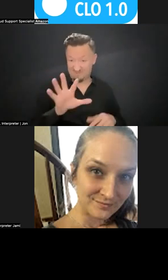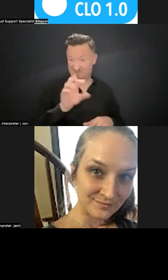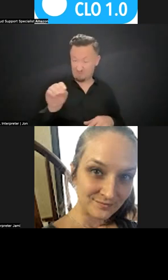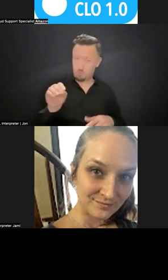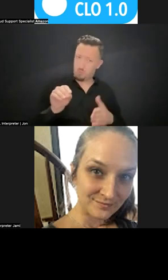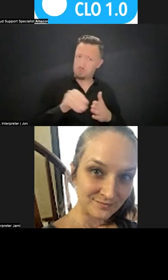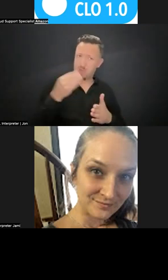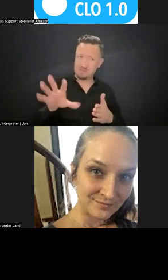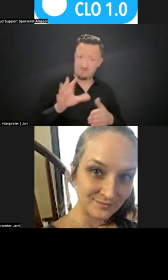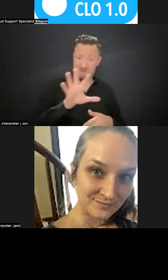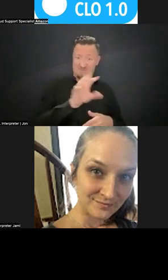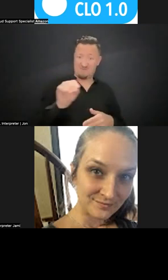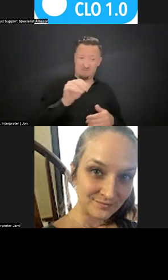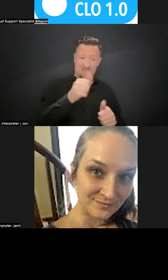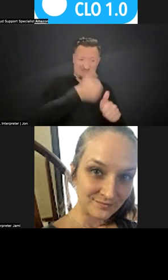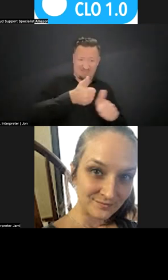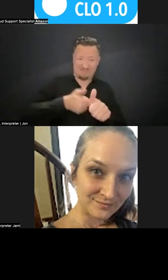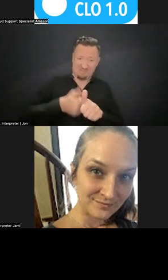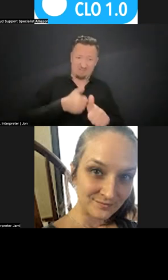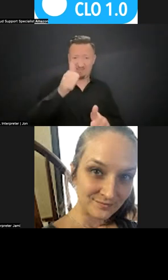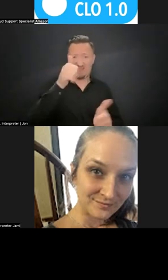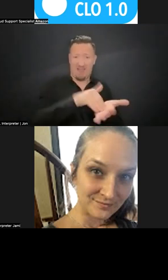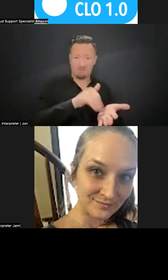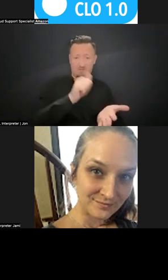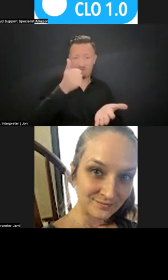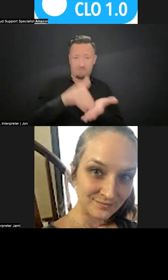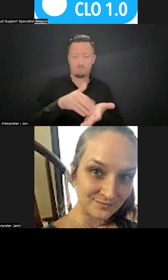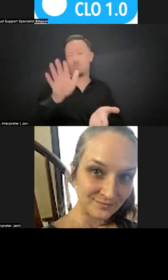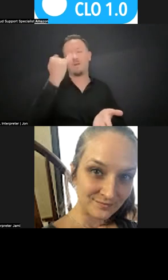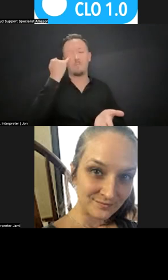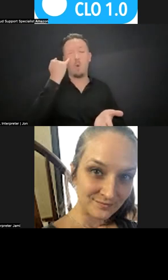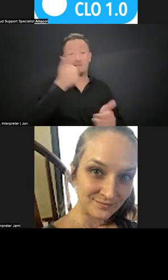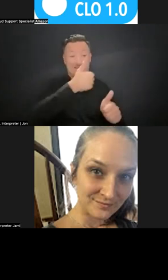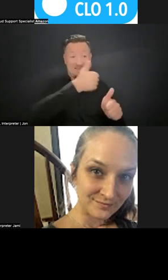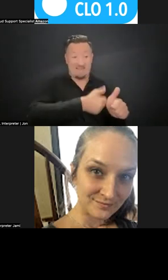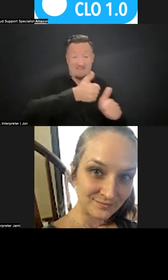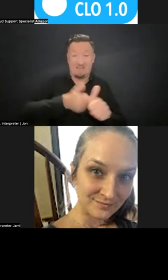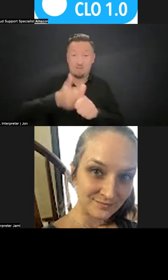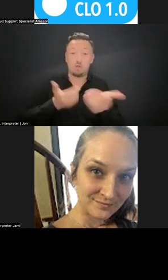And once you purchase, let's say you purchase this server for 20K,